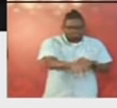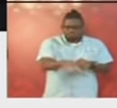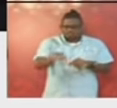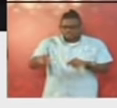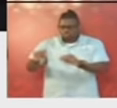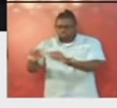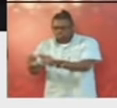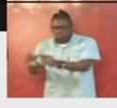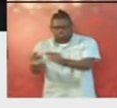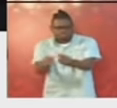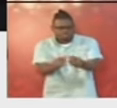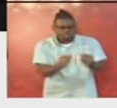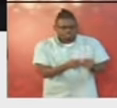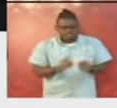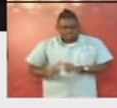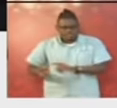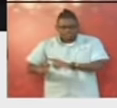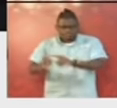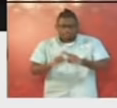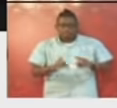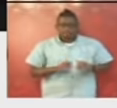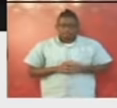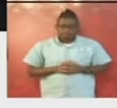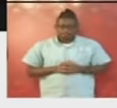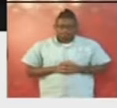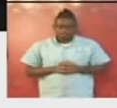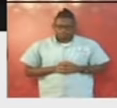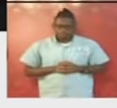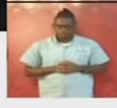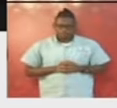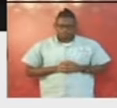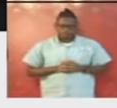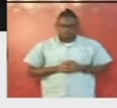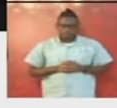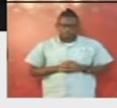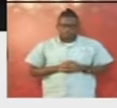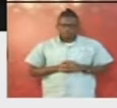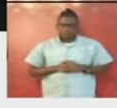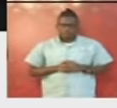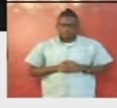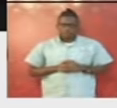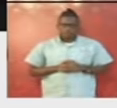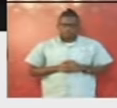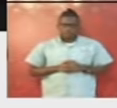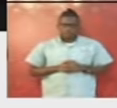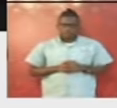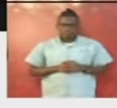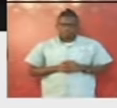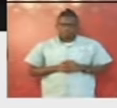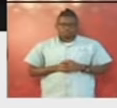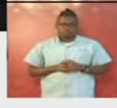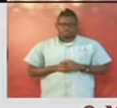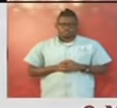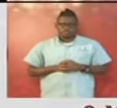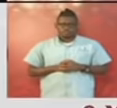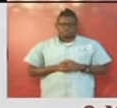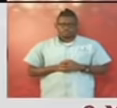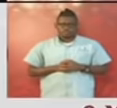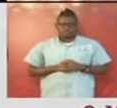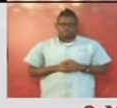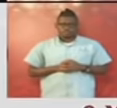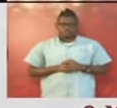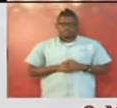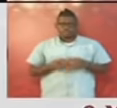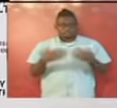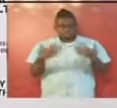way the cases are spread in terms of demography. And of course, there'll be other variances that we'll pick up as time goes by. So, Ms. Alcantara, that's my clinical update